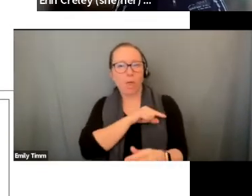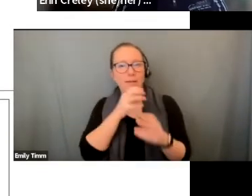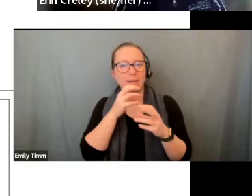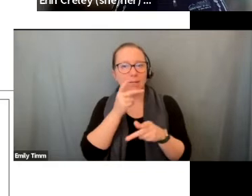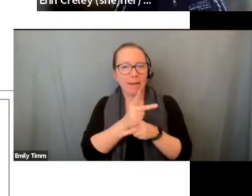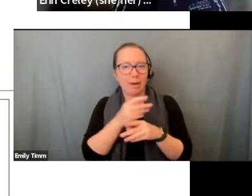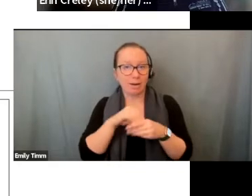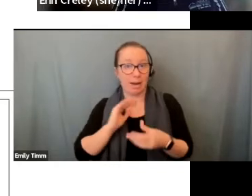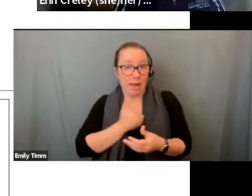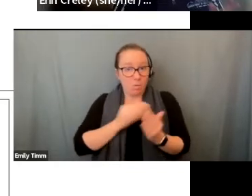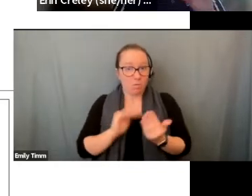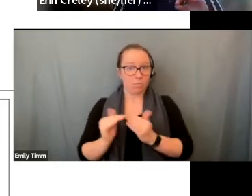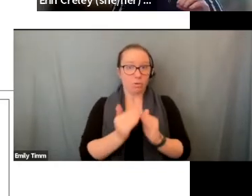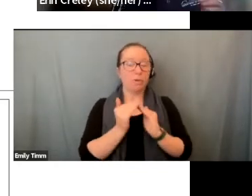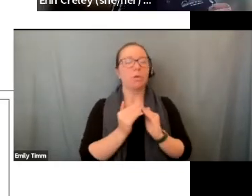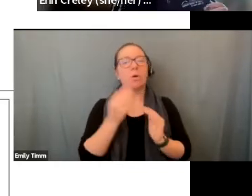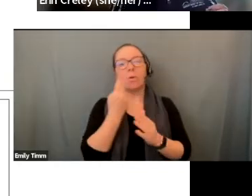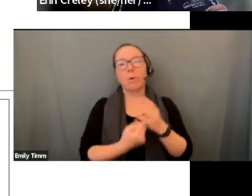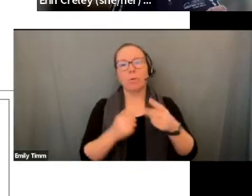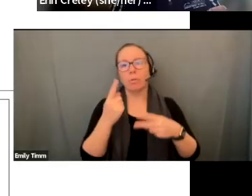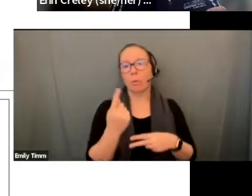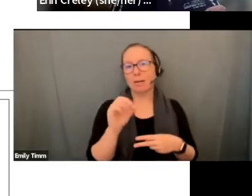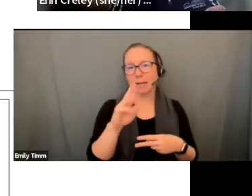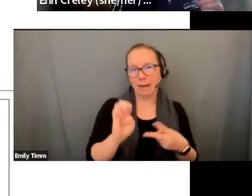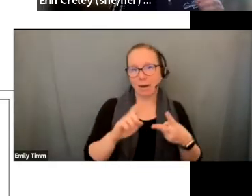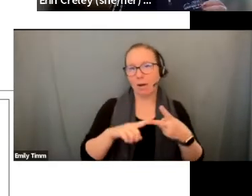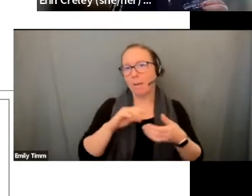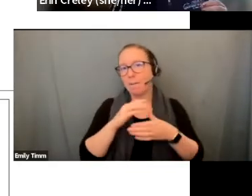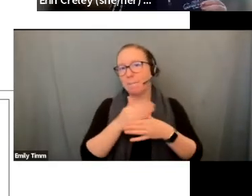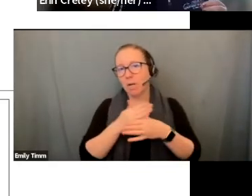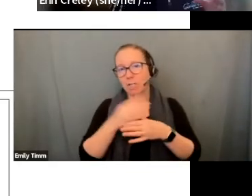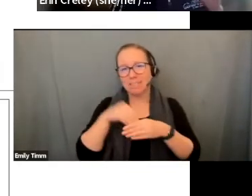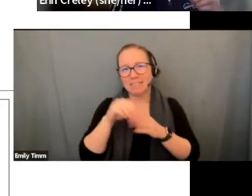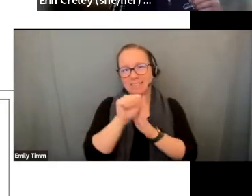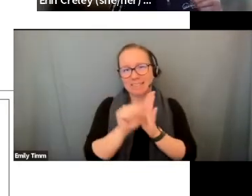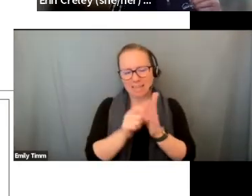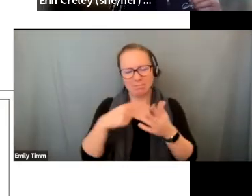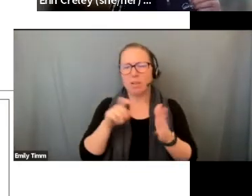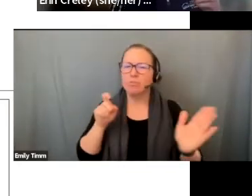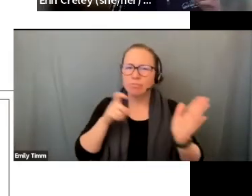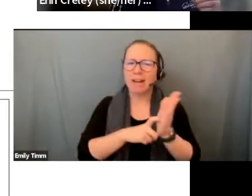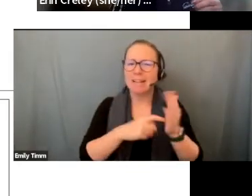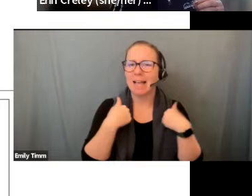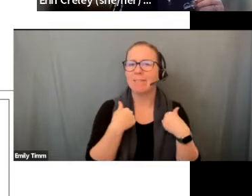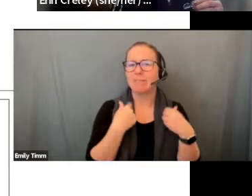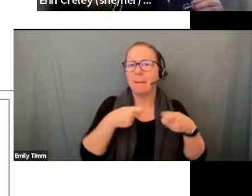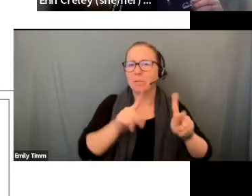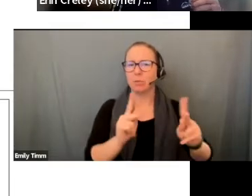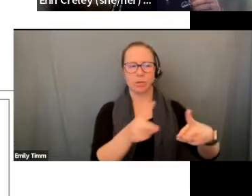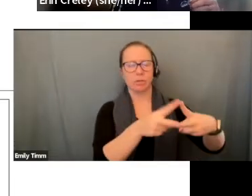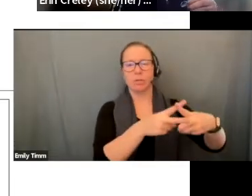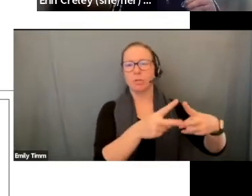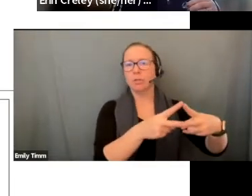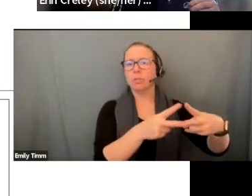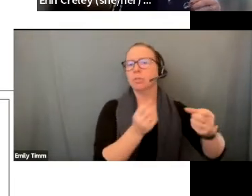communities. Both OneCare and partners at the state recognize there's an opportunity to align those two groups because so many of the goals were